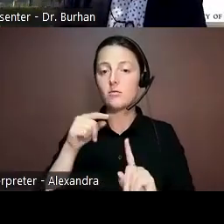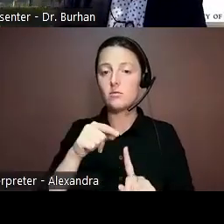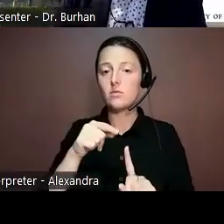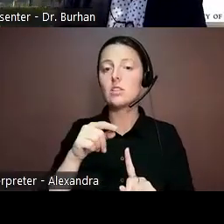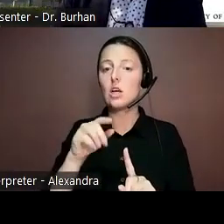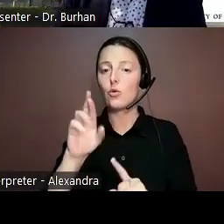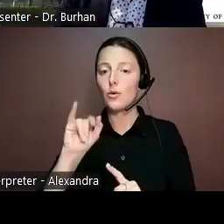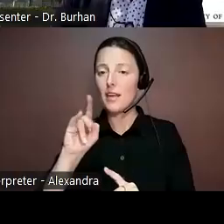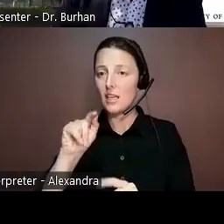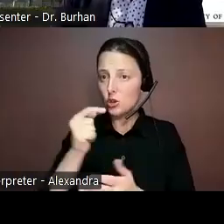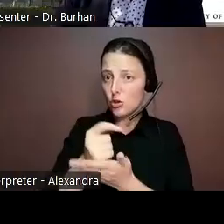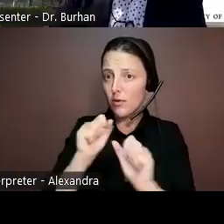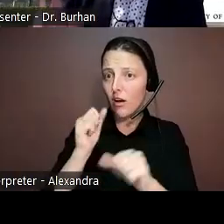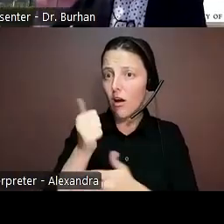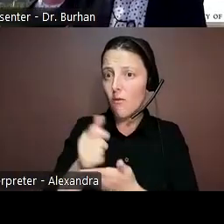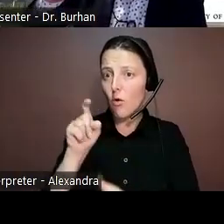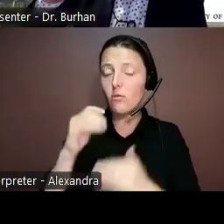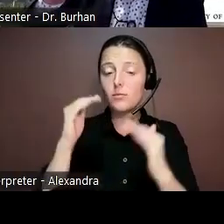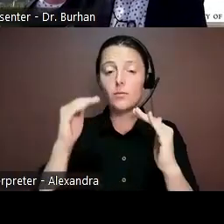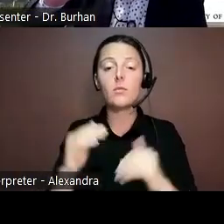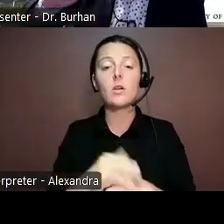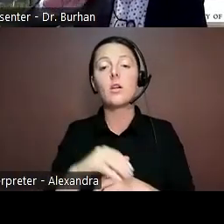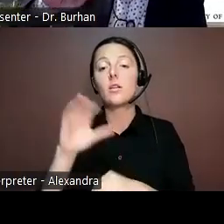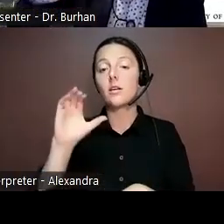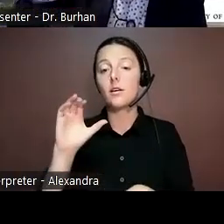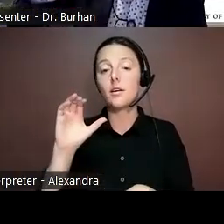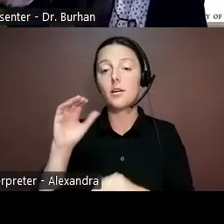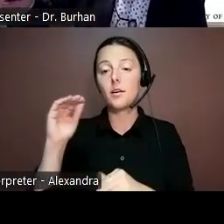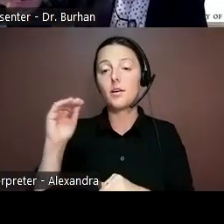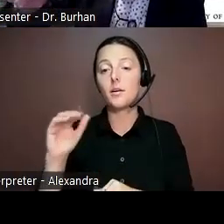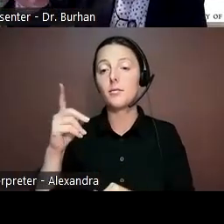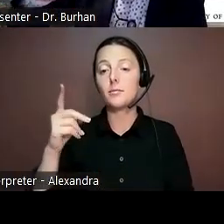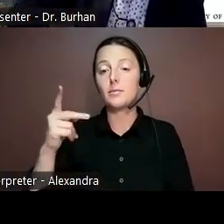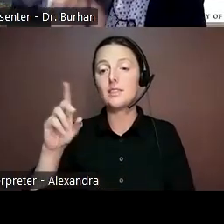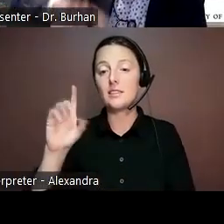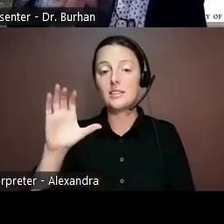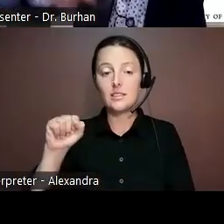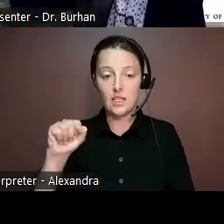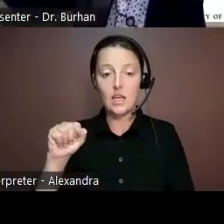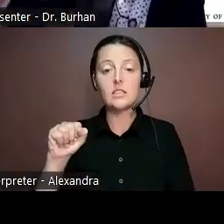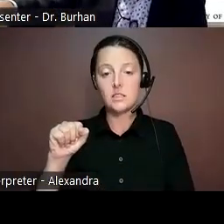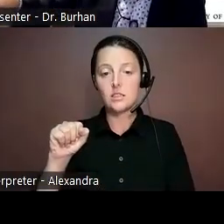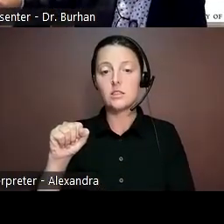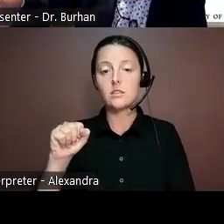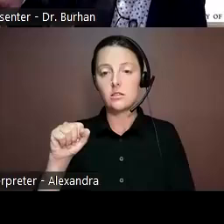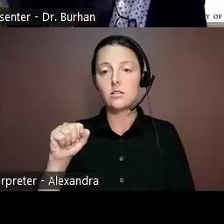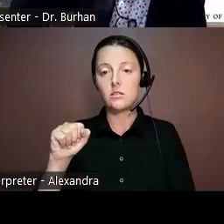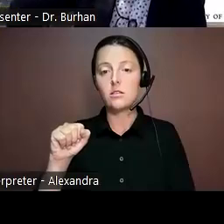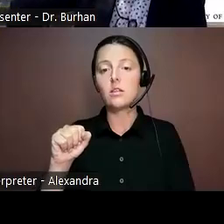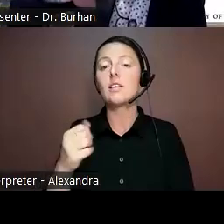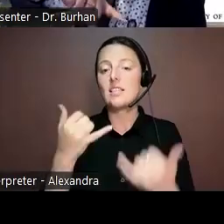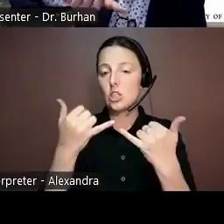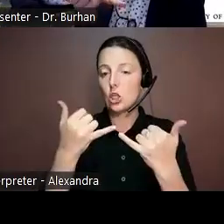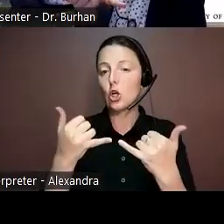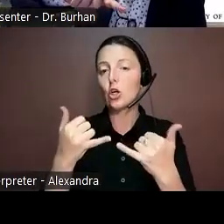did actually TDCS, which is transcranial direct current stimulation plus cognitive remediation.